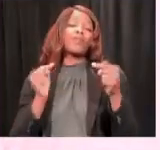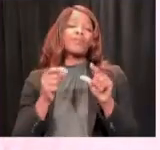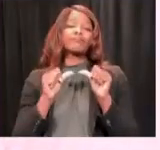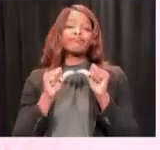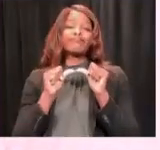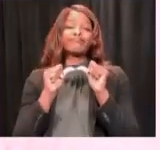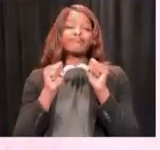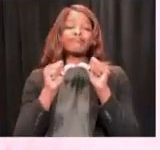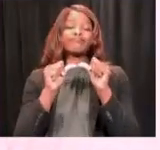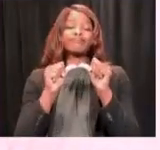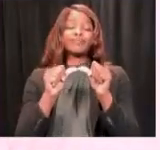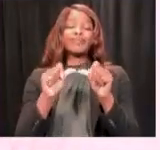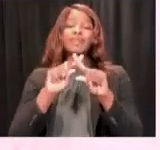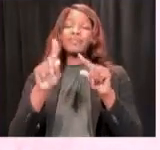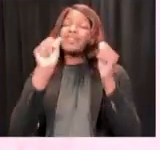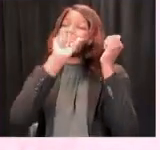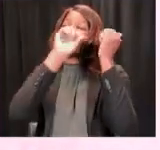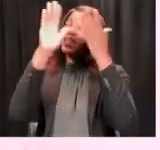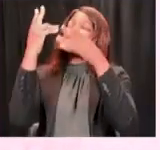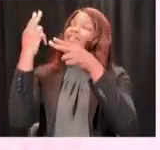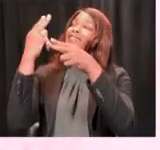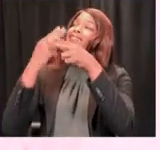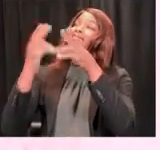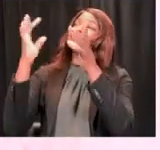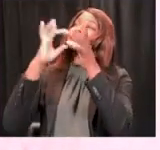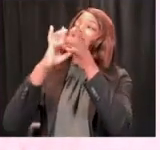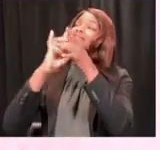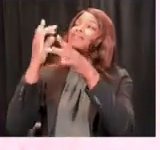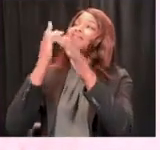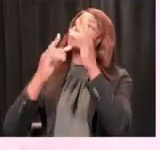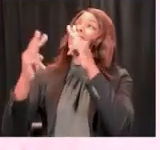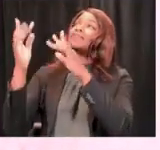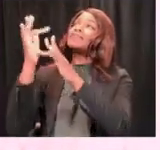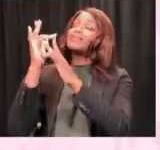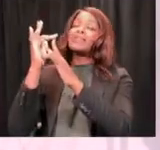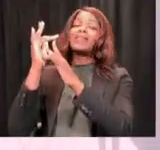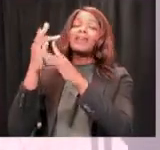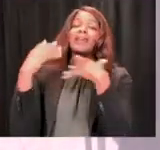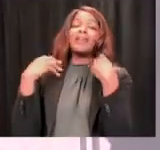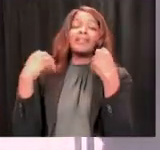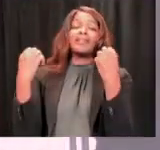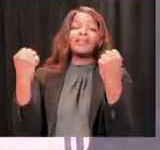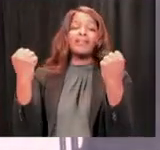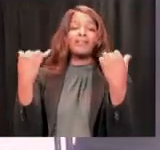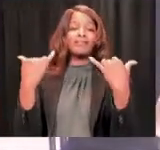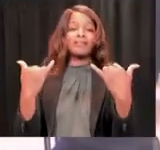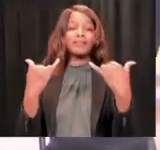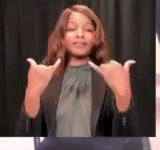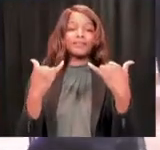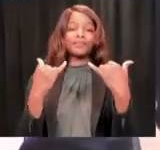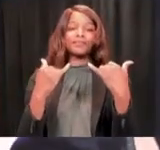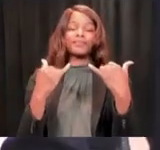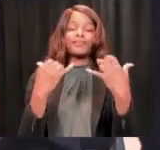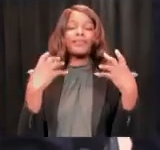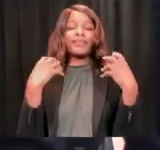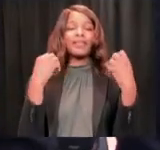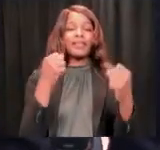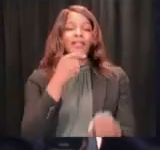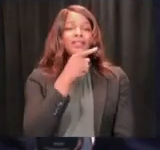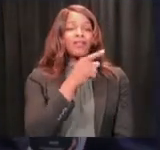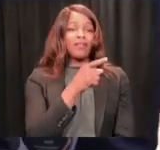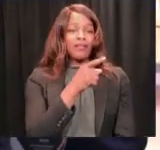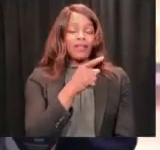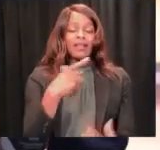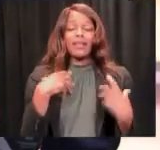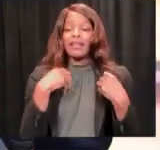So, Father, in the name of Jesus, would you heal right now? Would you heal her? Would you heal him? Would